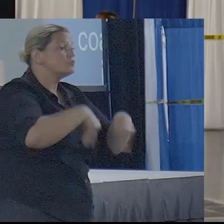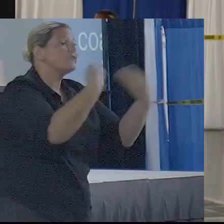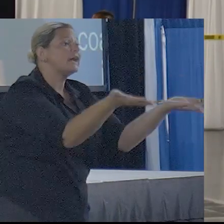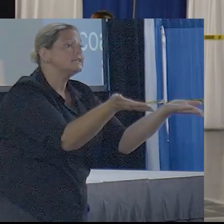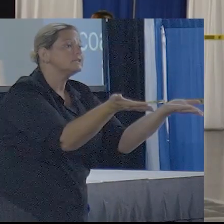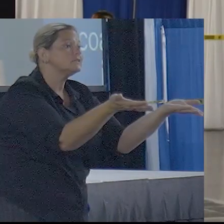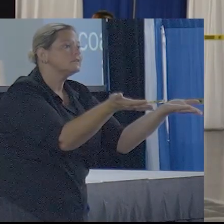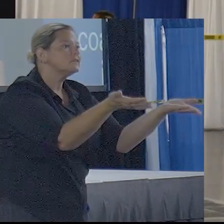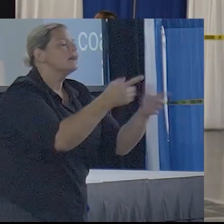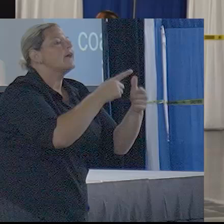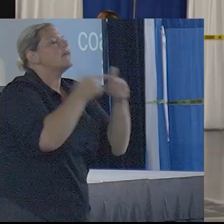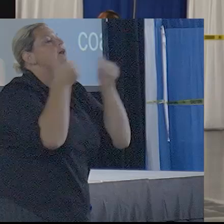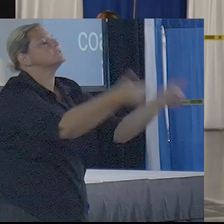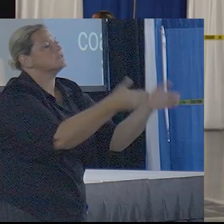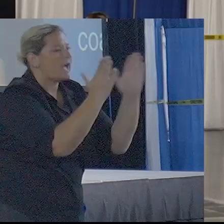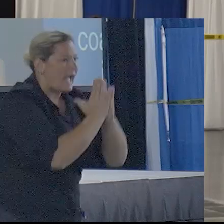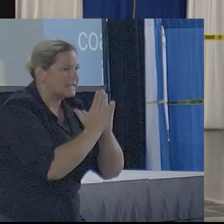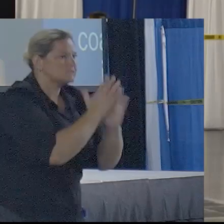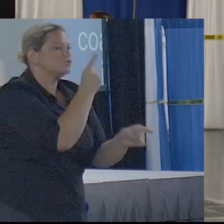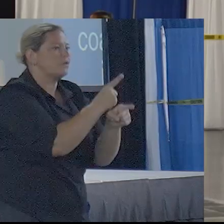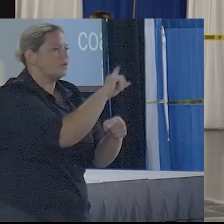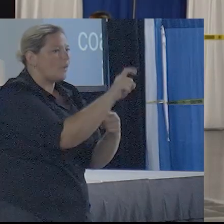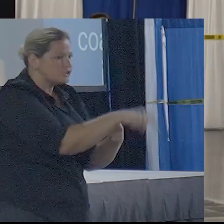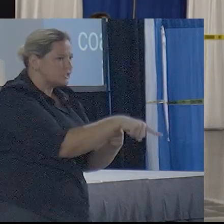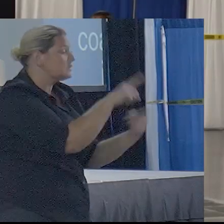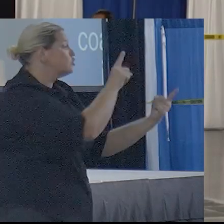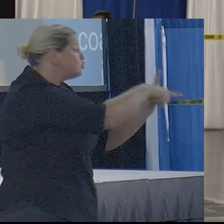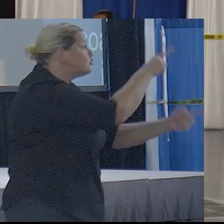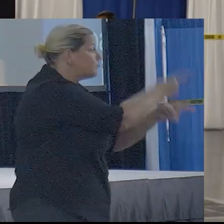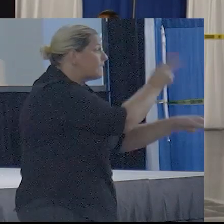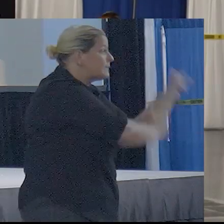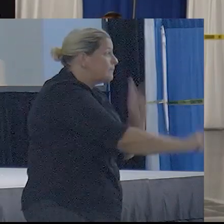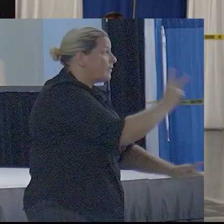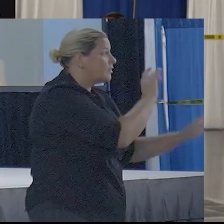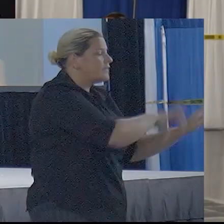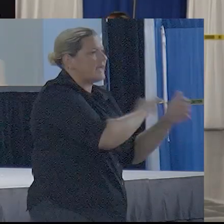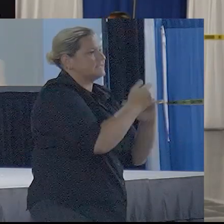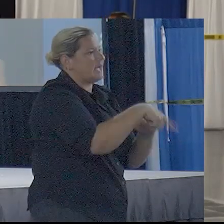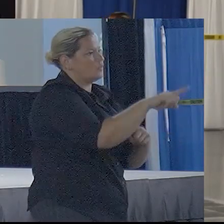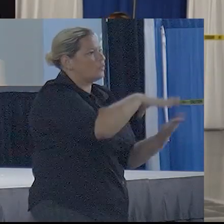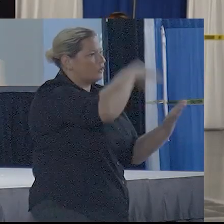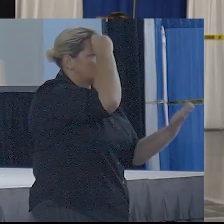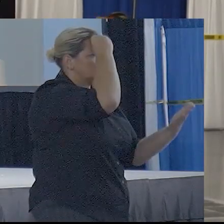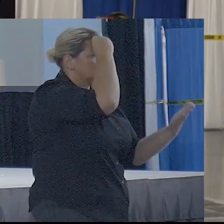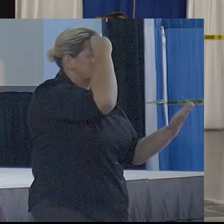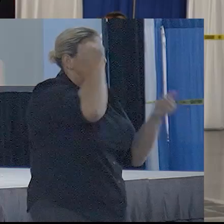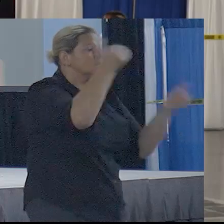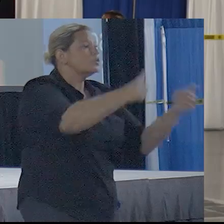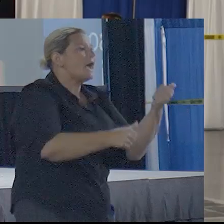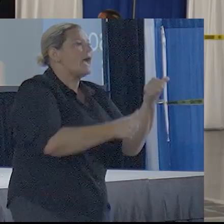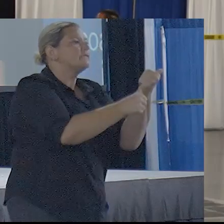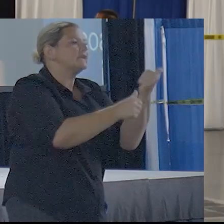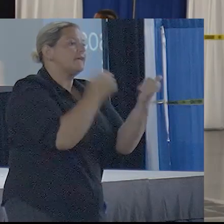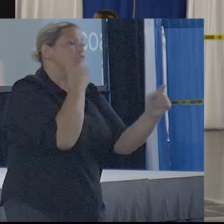right questions to the right people is how you get informed, right? Advocating for what you need and putting